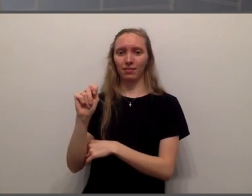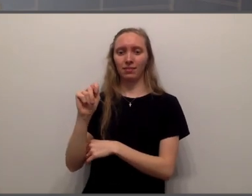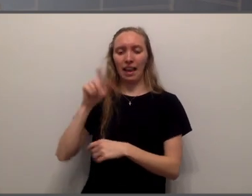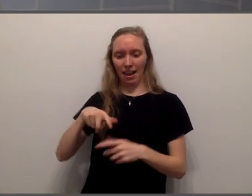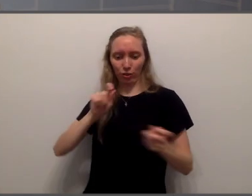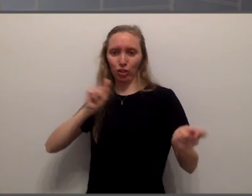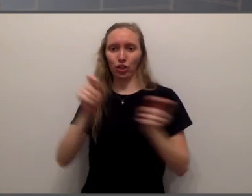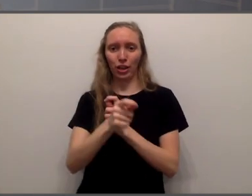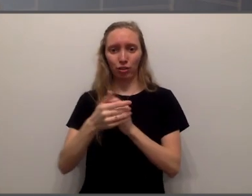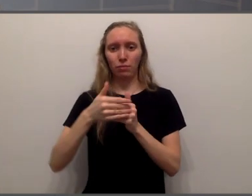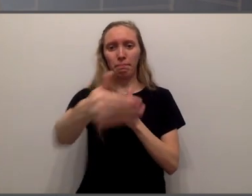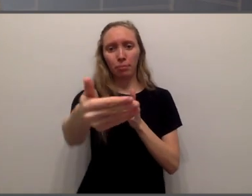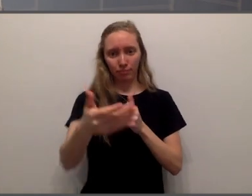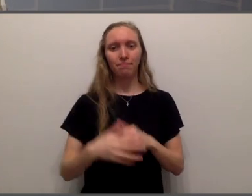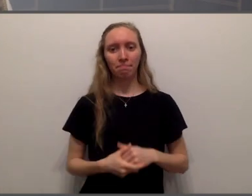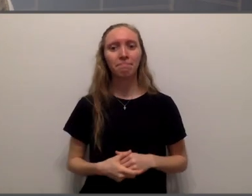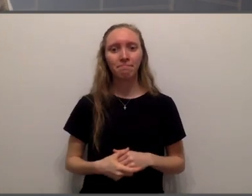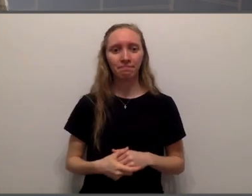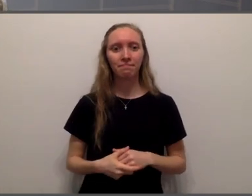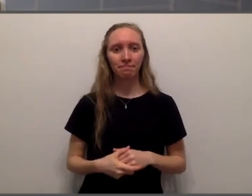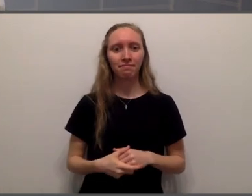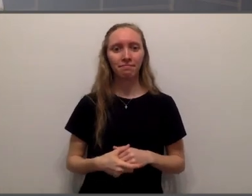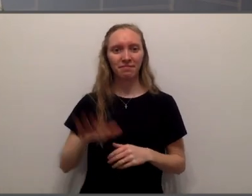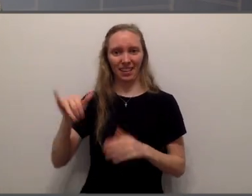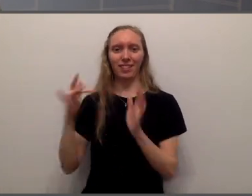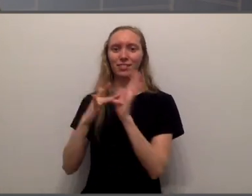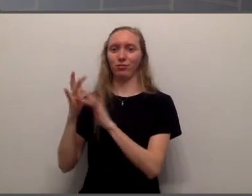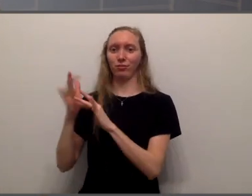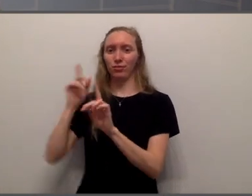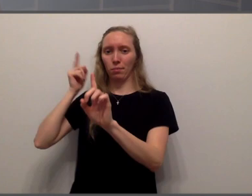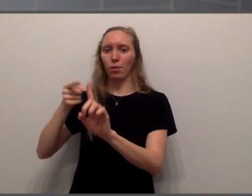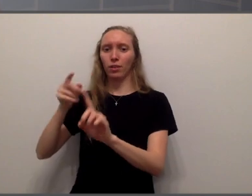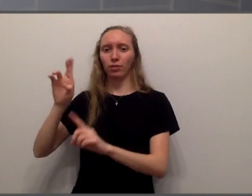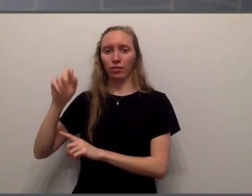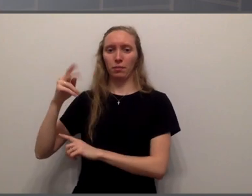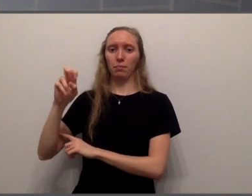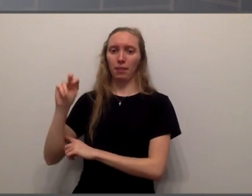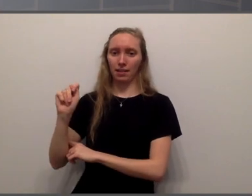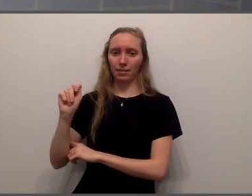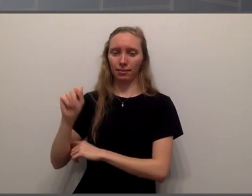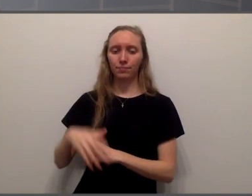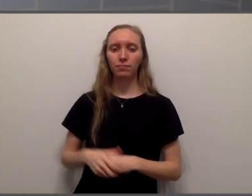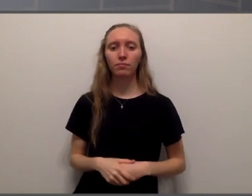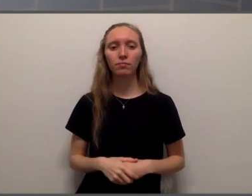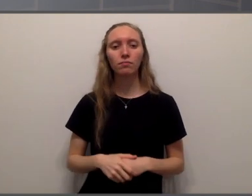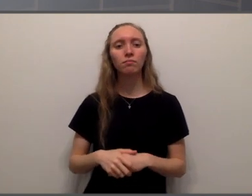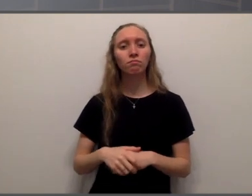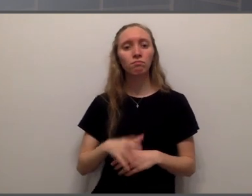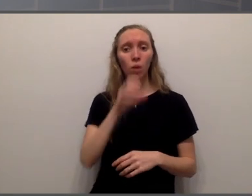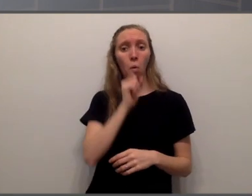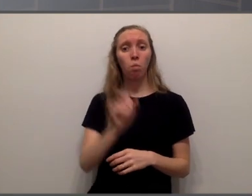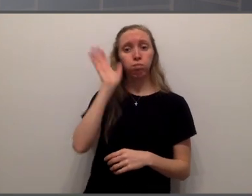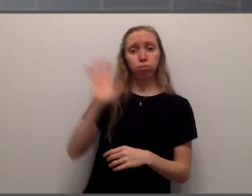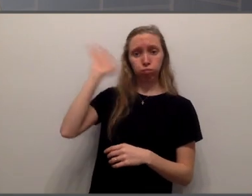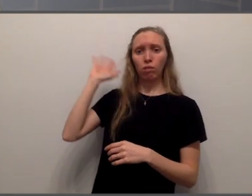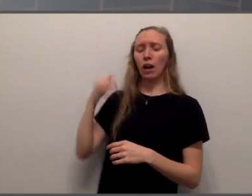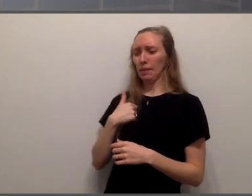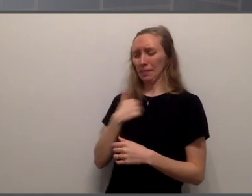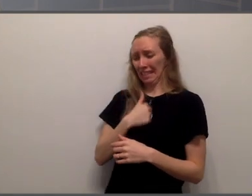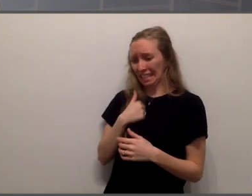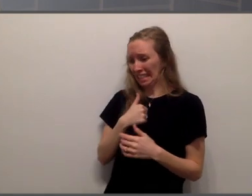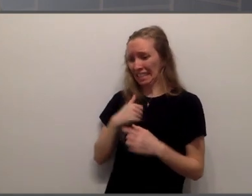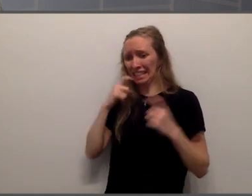moving forward. There are things we regret about our past that we repent of, but really this is a series